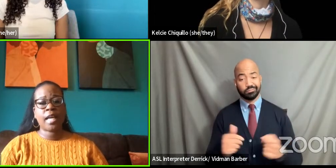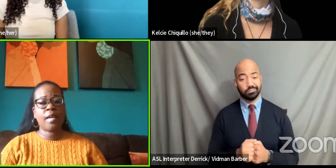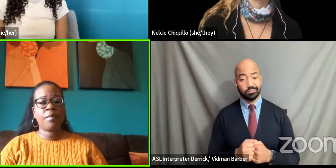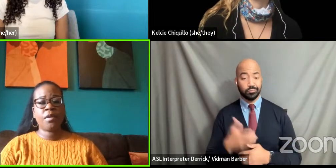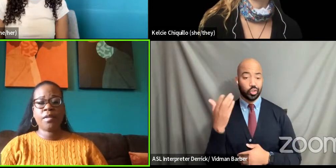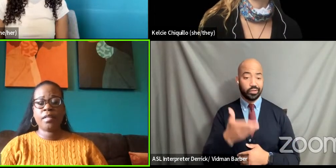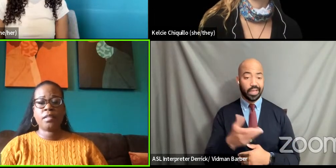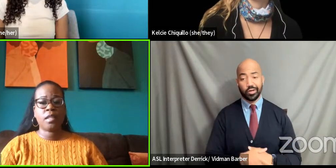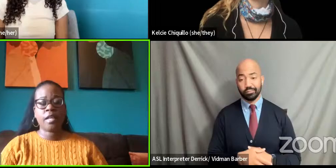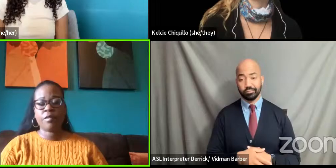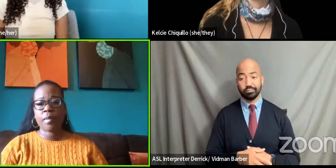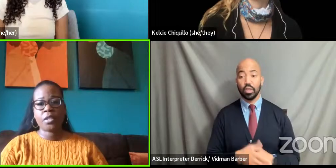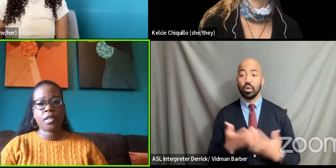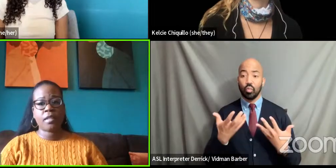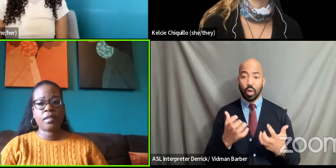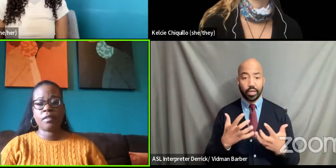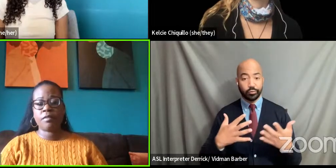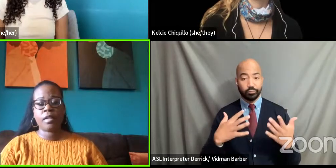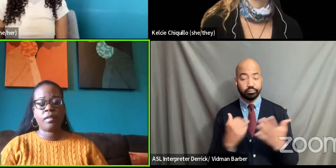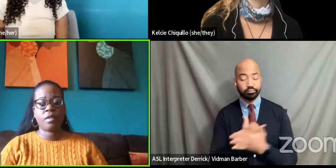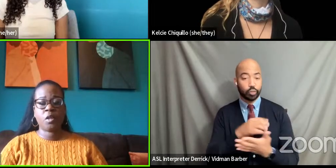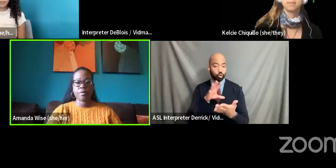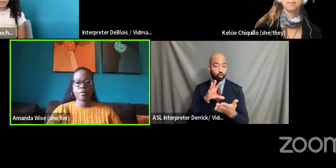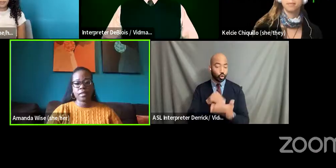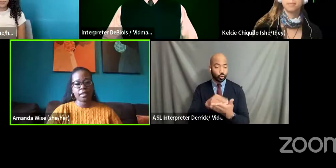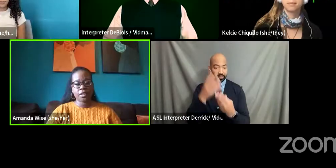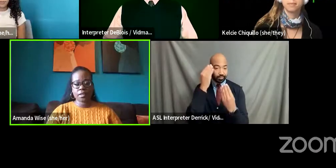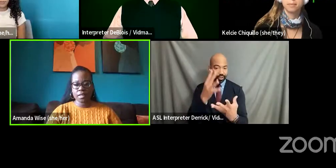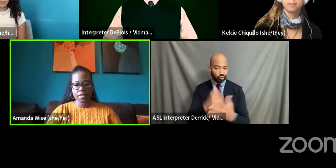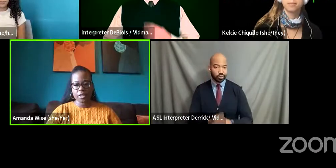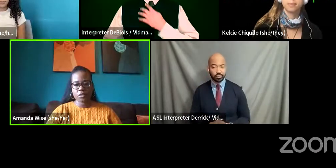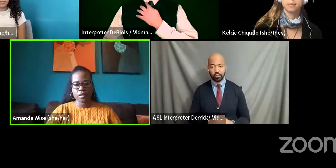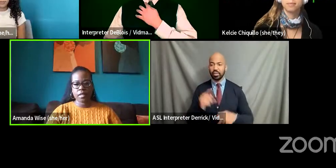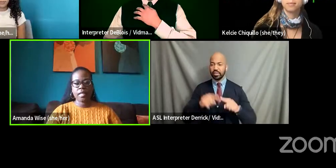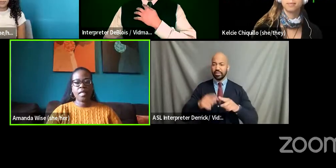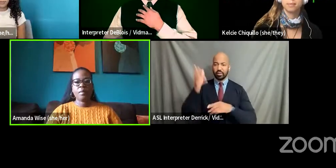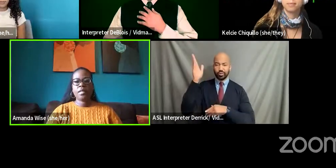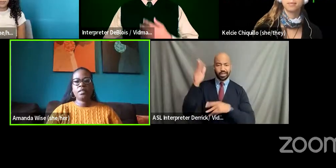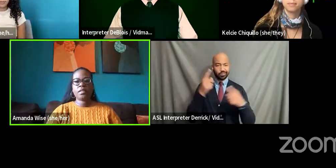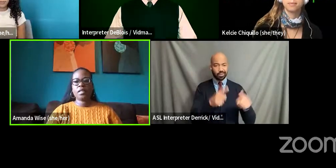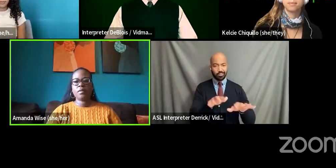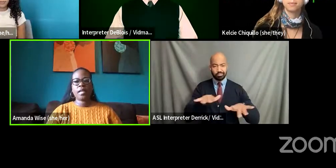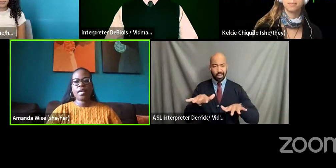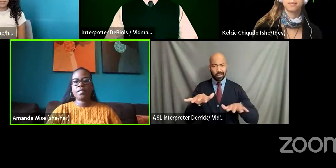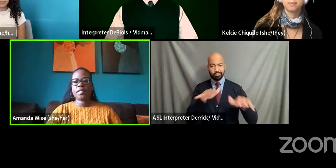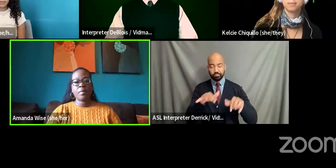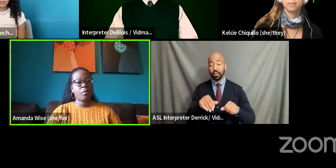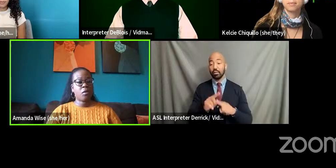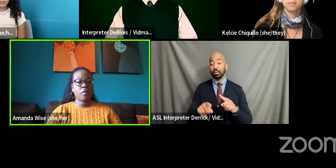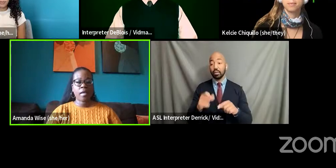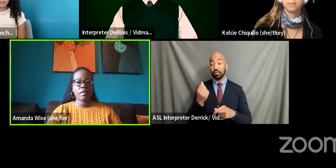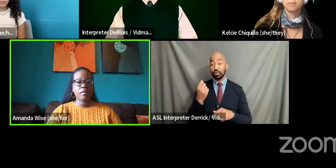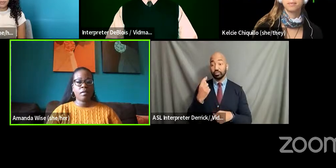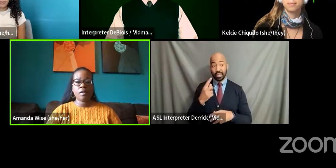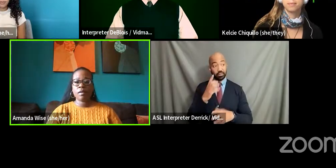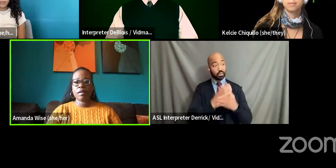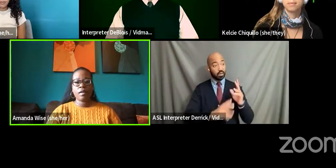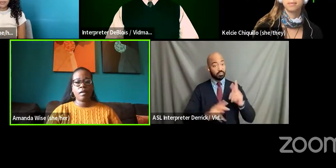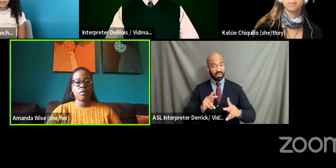good time, you're there to learn information at the different, presentations and etc. But just know that, hey, some people are